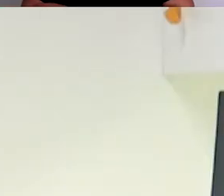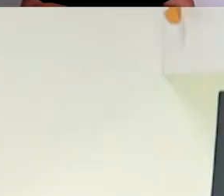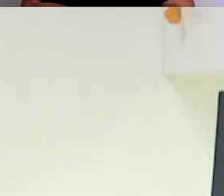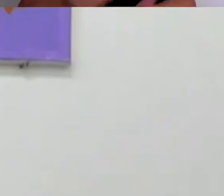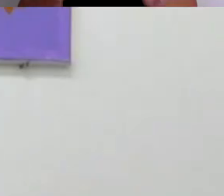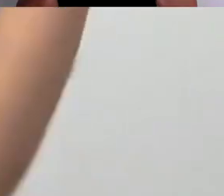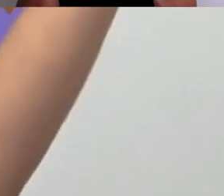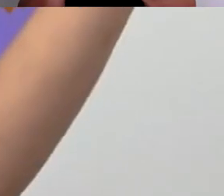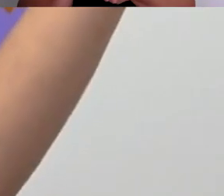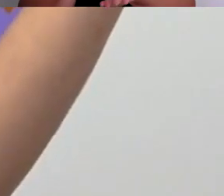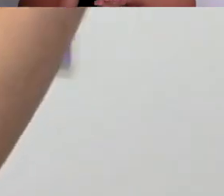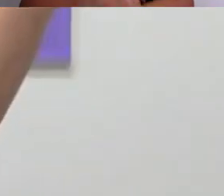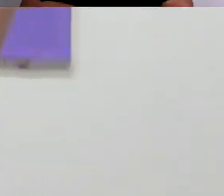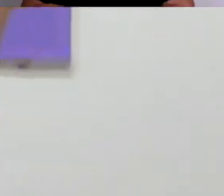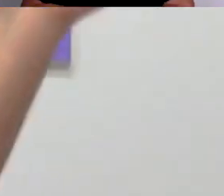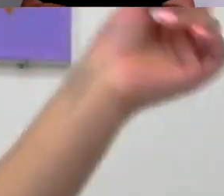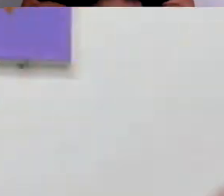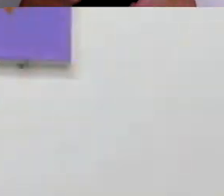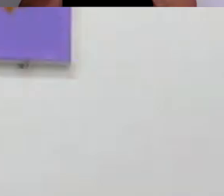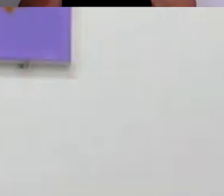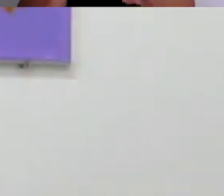the centre. Yay!